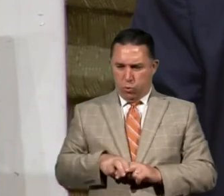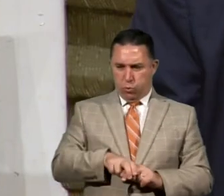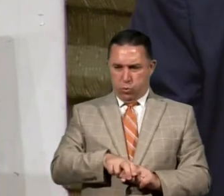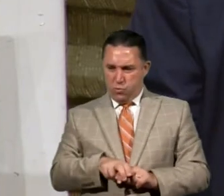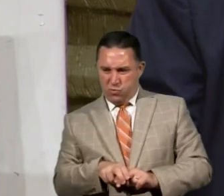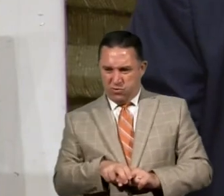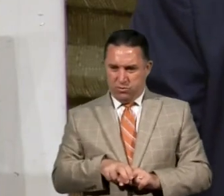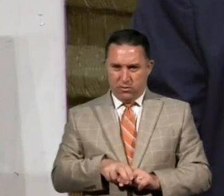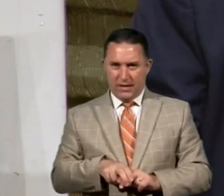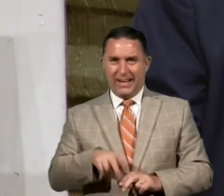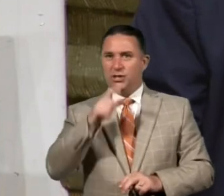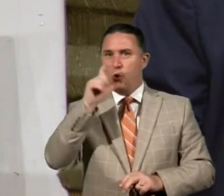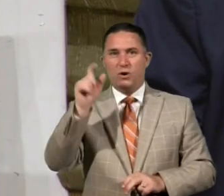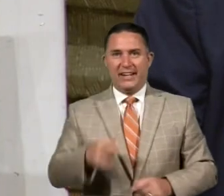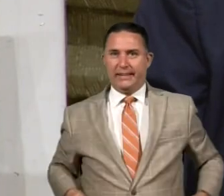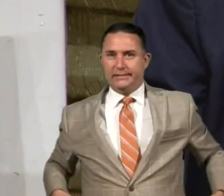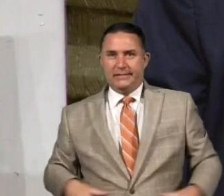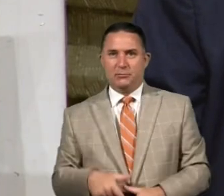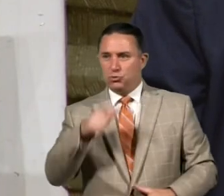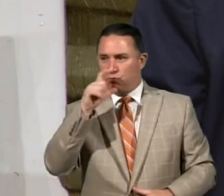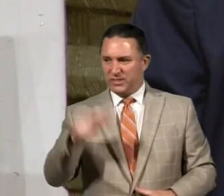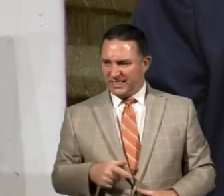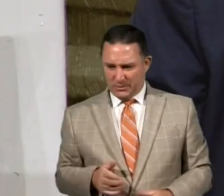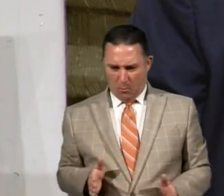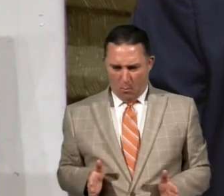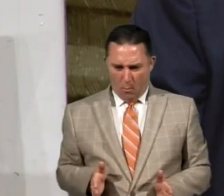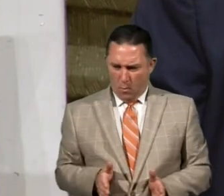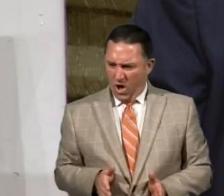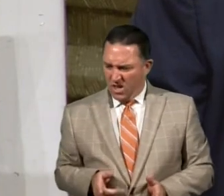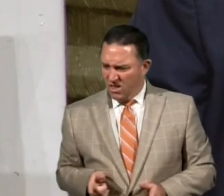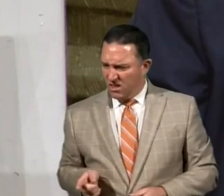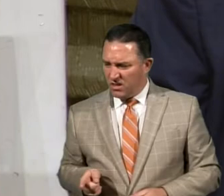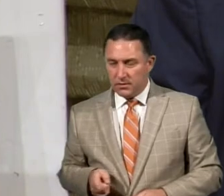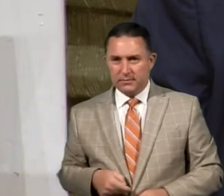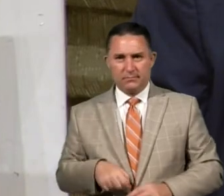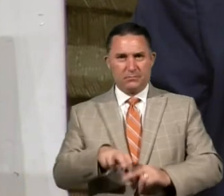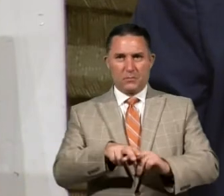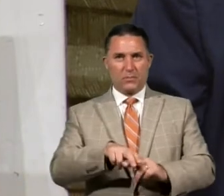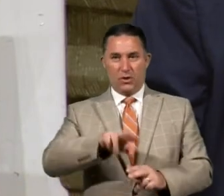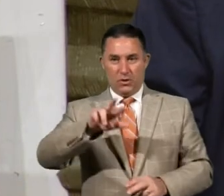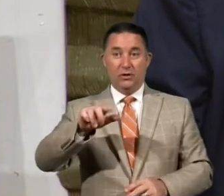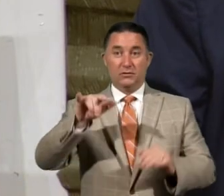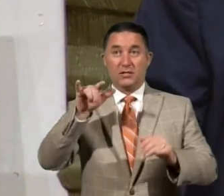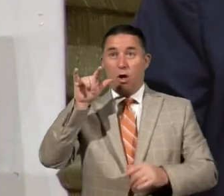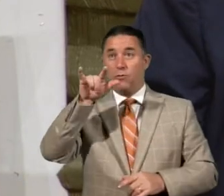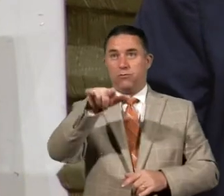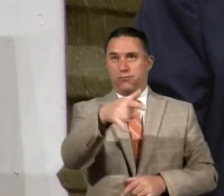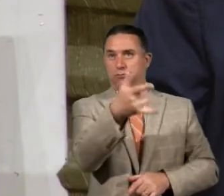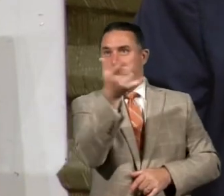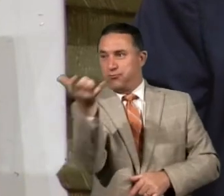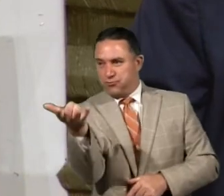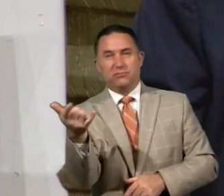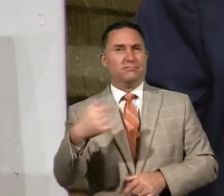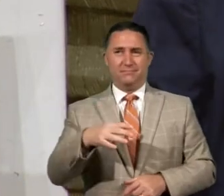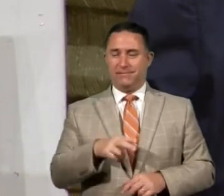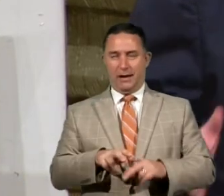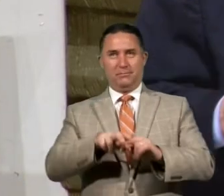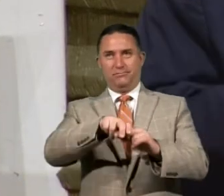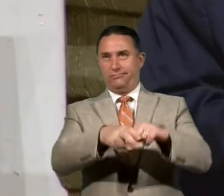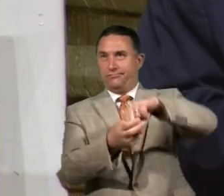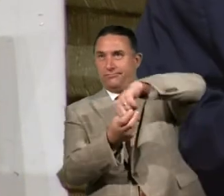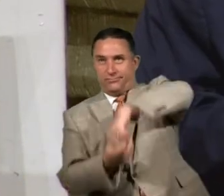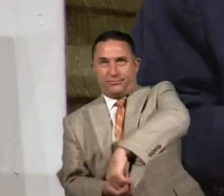will not need a seat belt. I won't. Turn this baby upside down. I won't be going anywhere. I mean, I'm just